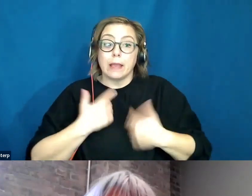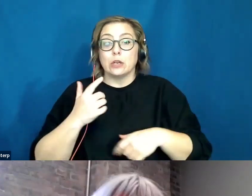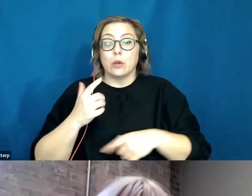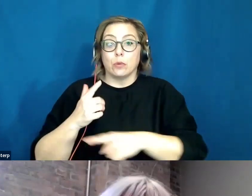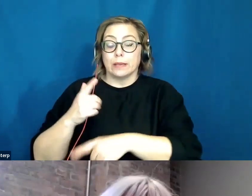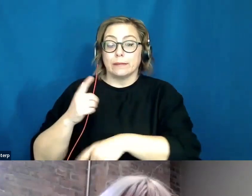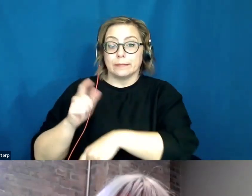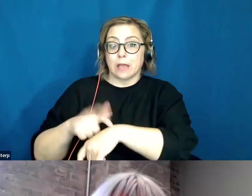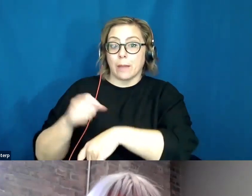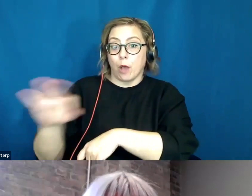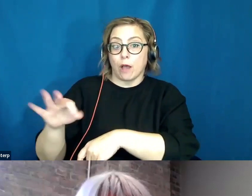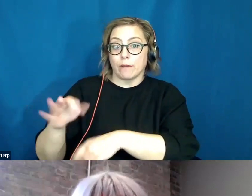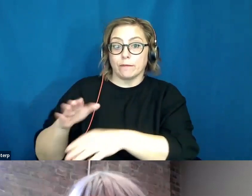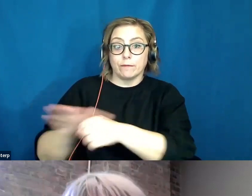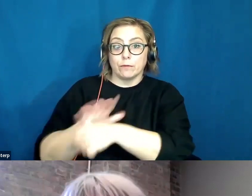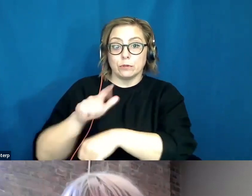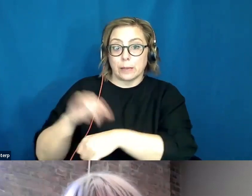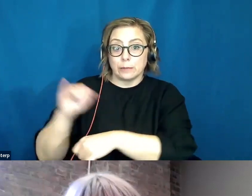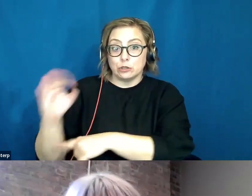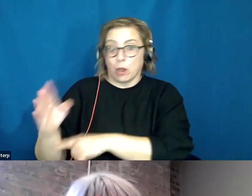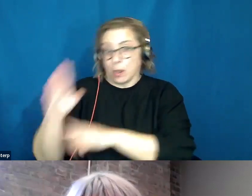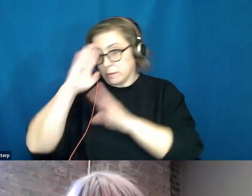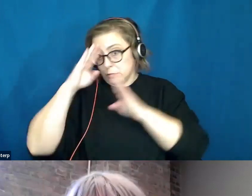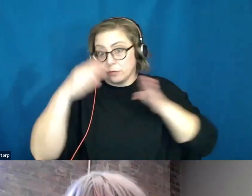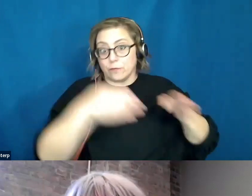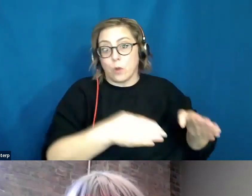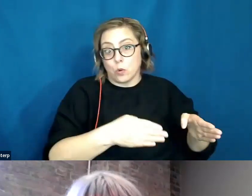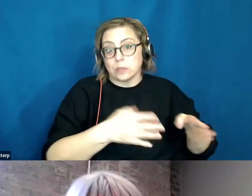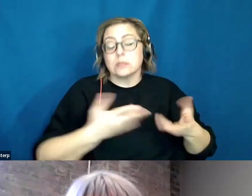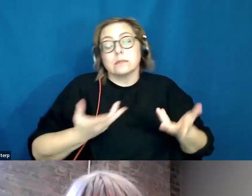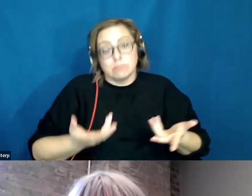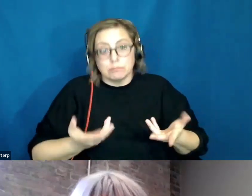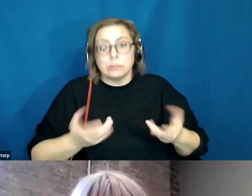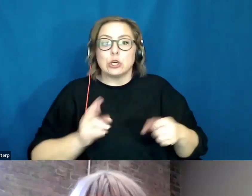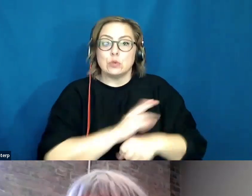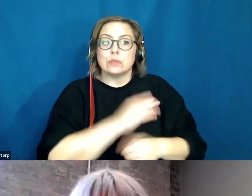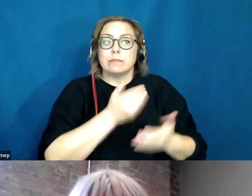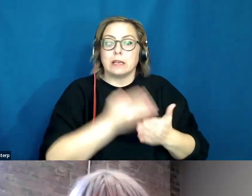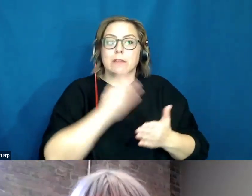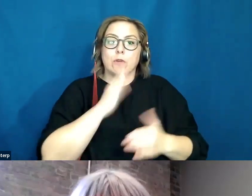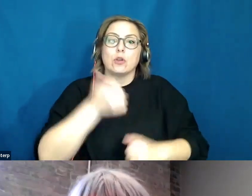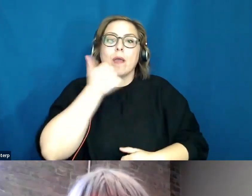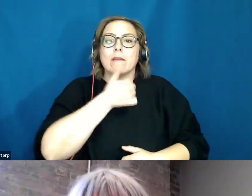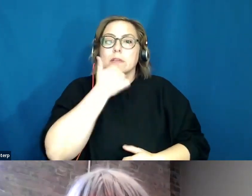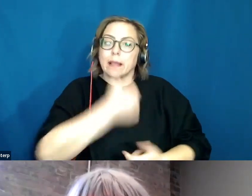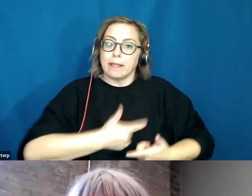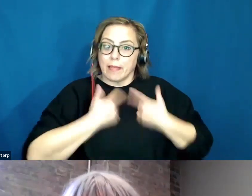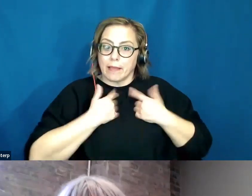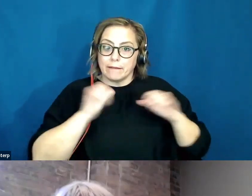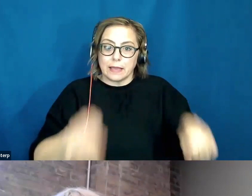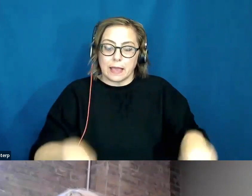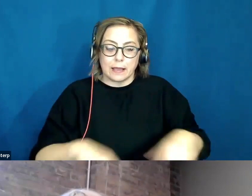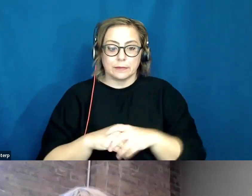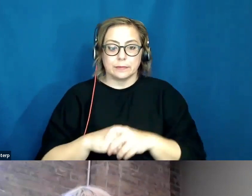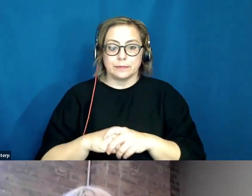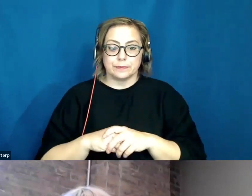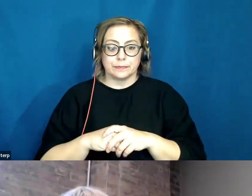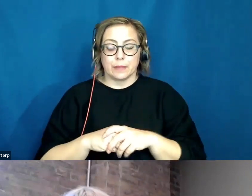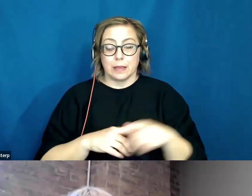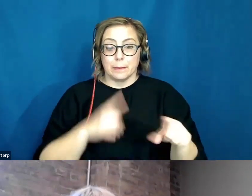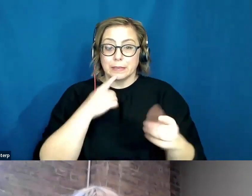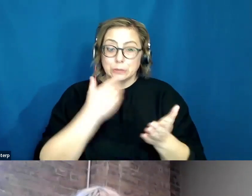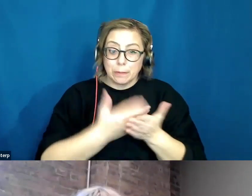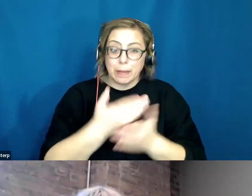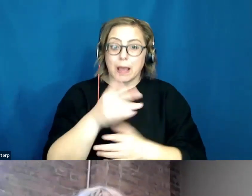work and devote that. But just coming in to buy a kiln, that no. Yeah. I don't know. Dawn, would that go at